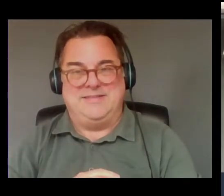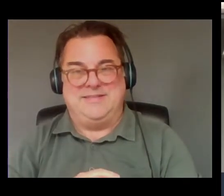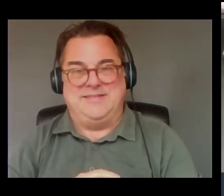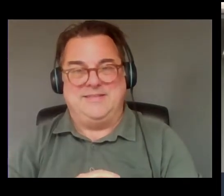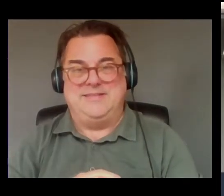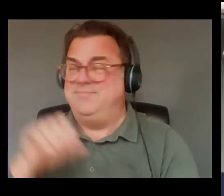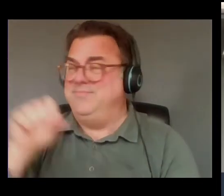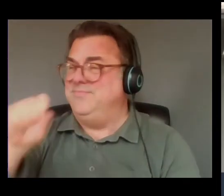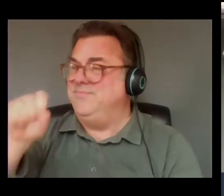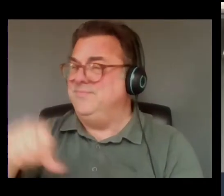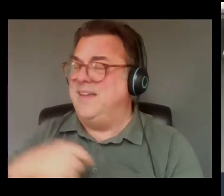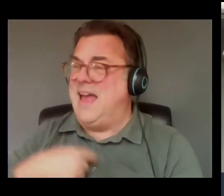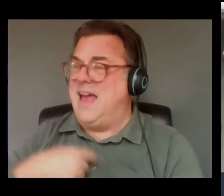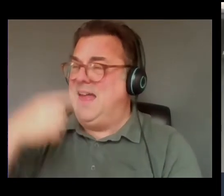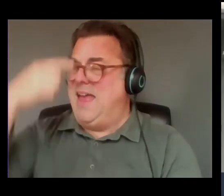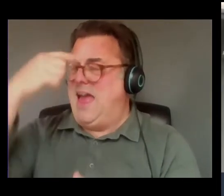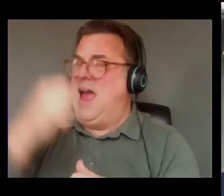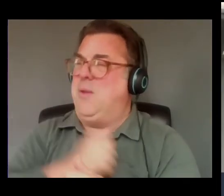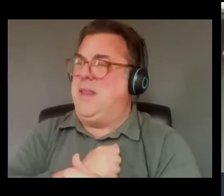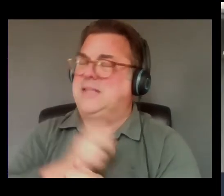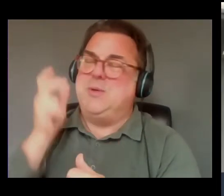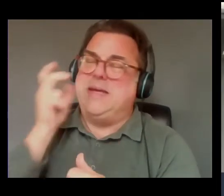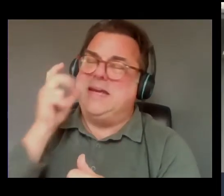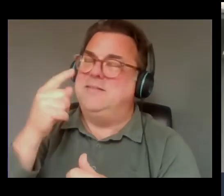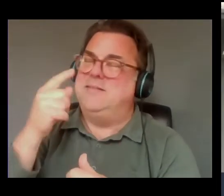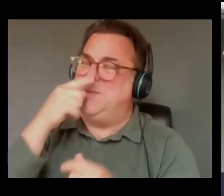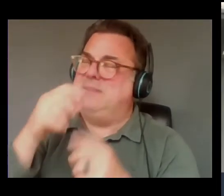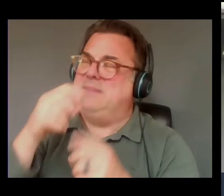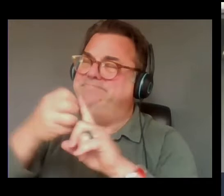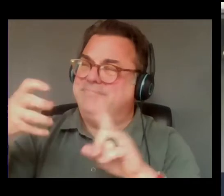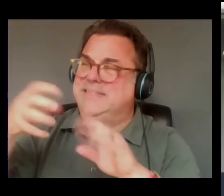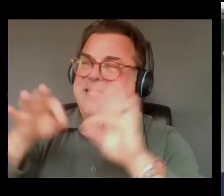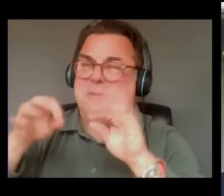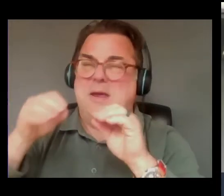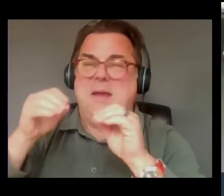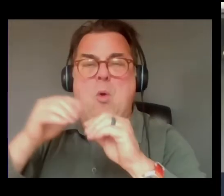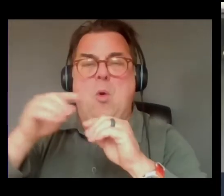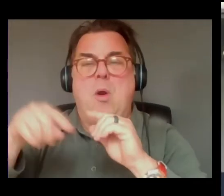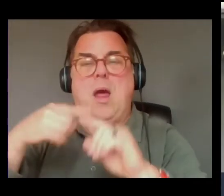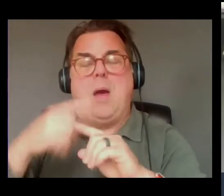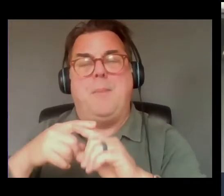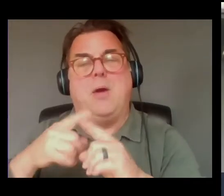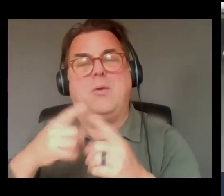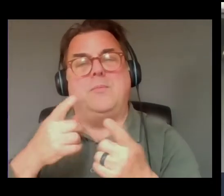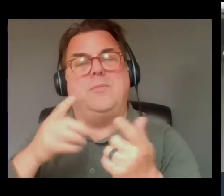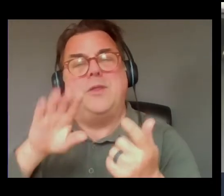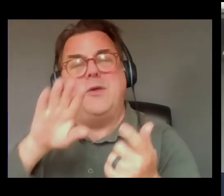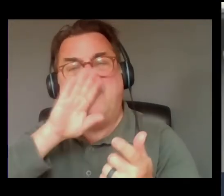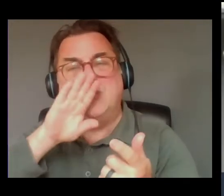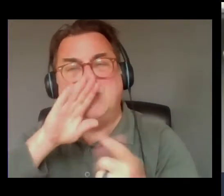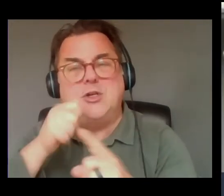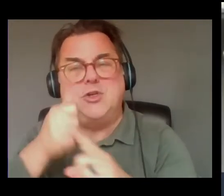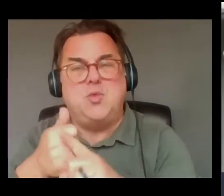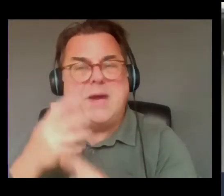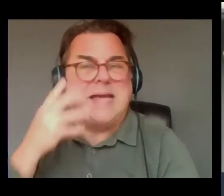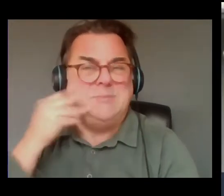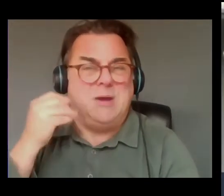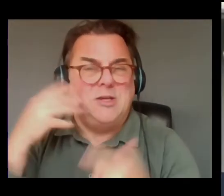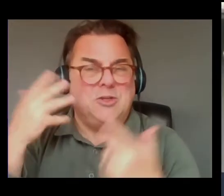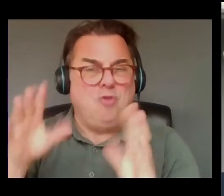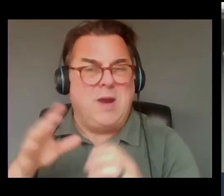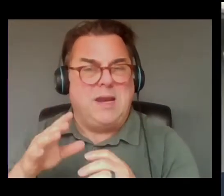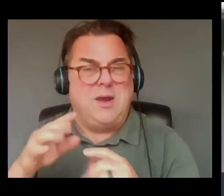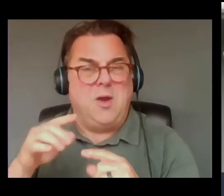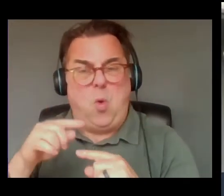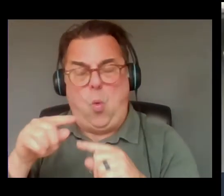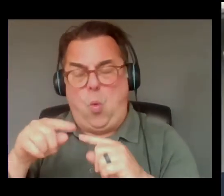Yeah, I think I'd love to hear if you can, expand more a bit about the frustrations that you experienced as you